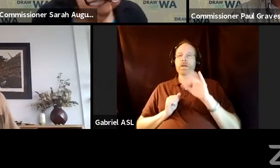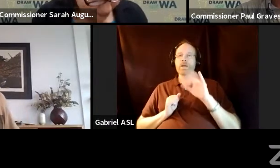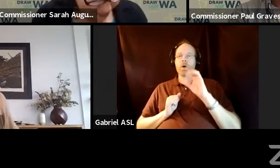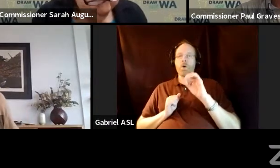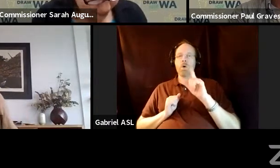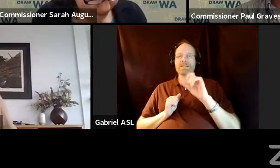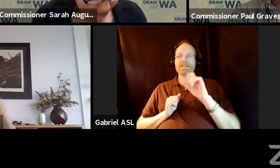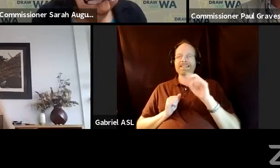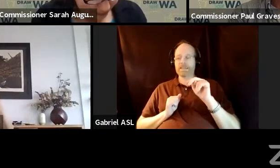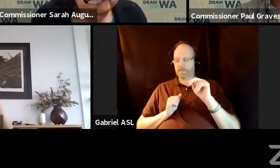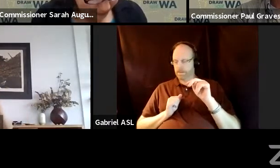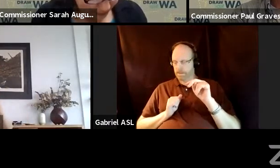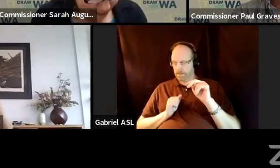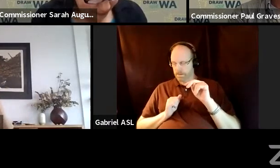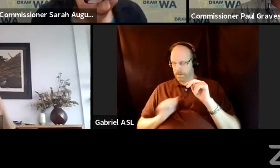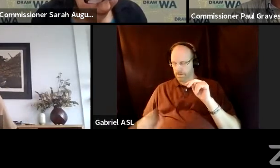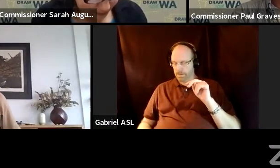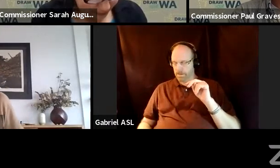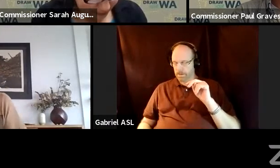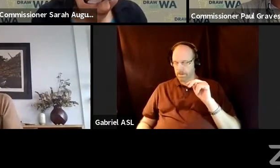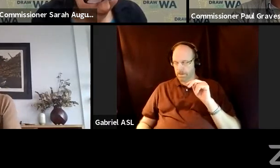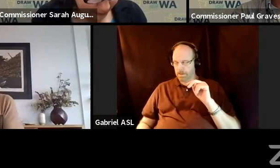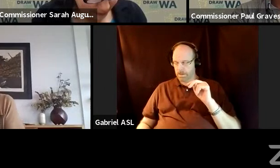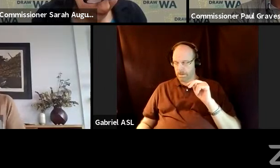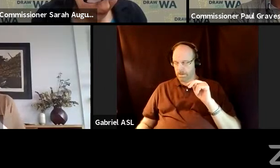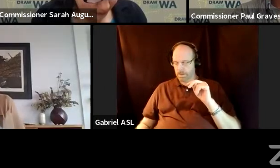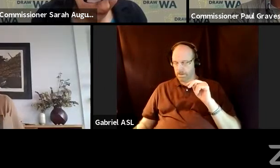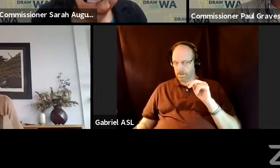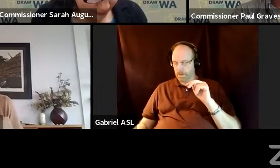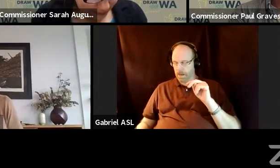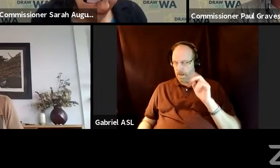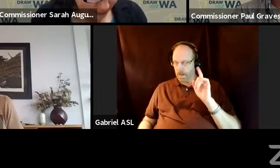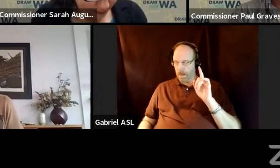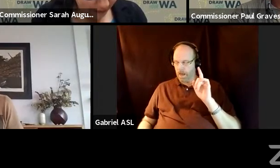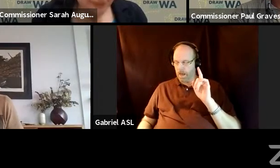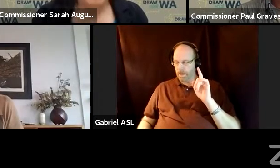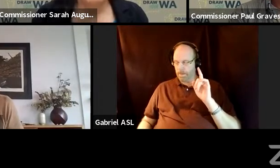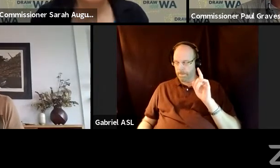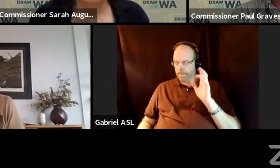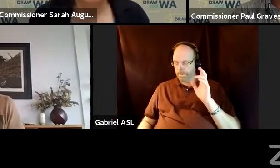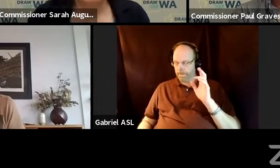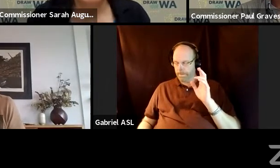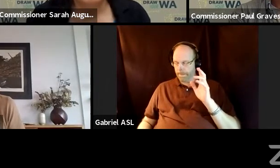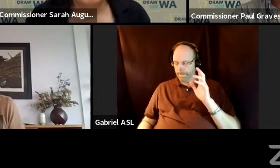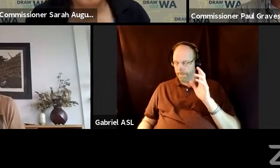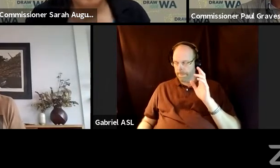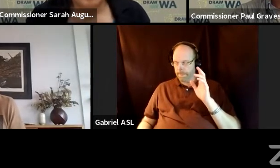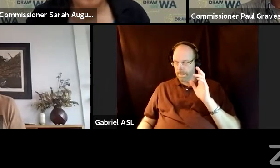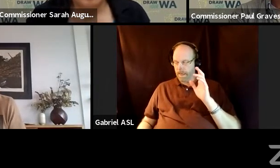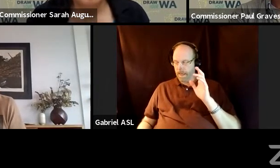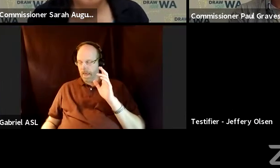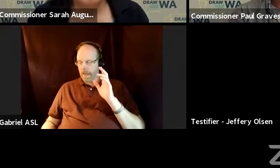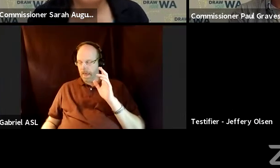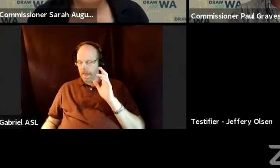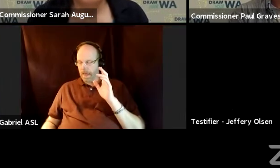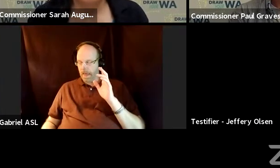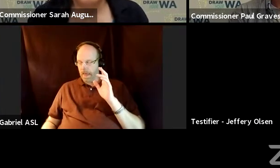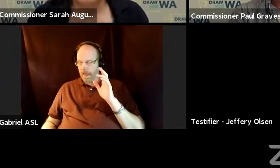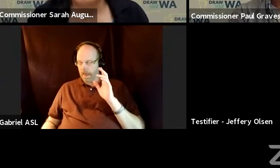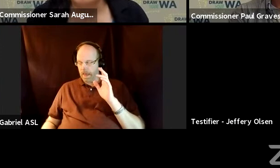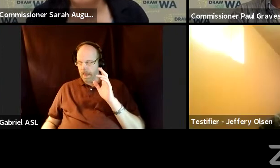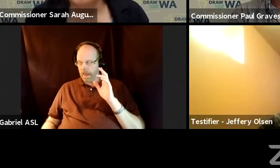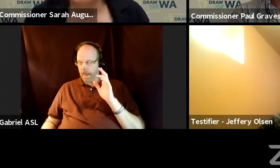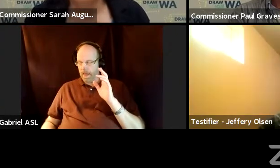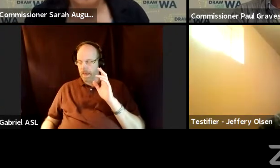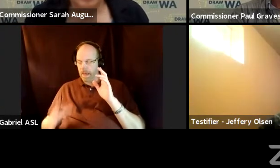Whit Worcester. Sorry, I'm mispronouncing your name, and then DeLuca Dagger, and then we have a call-in